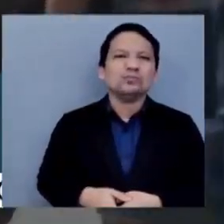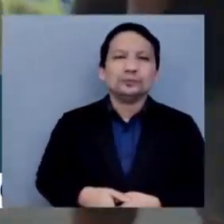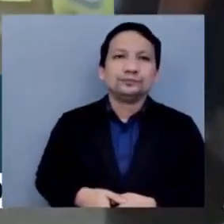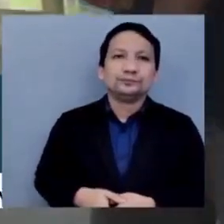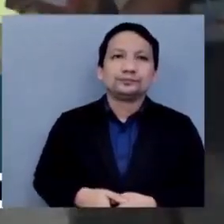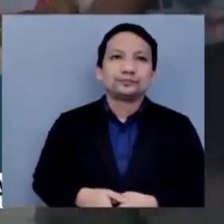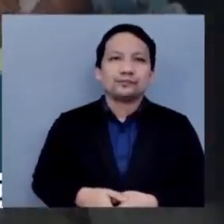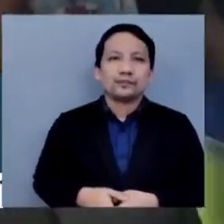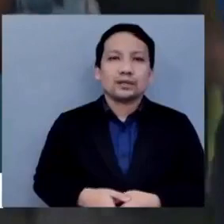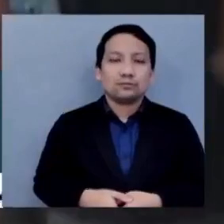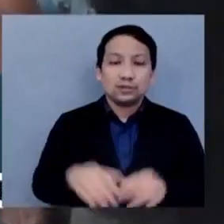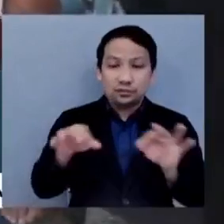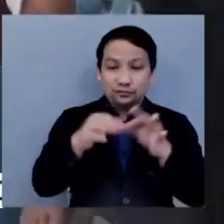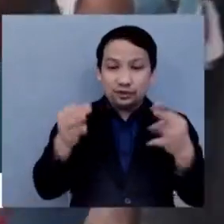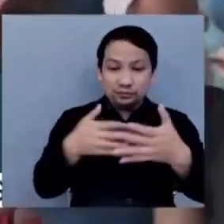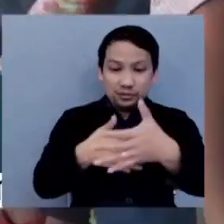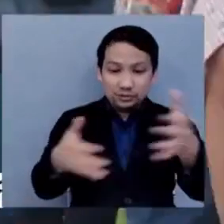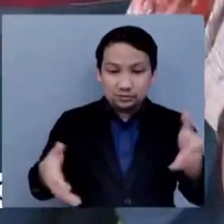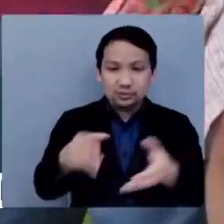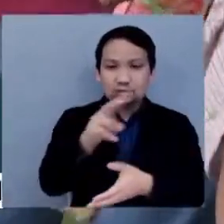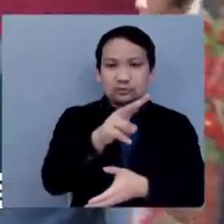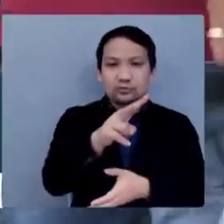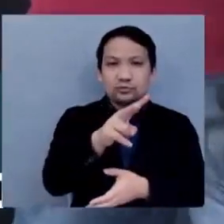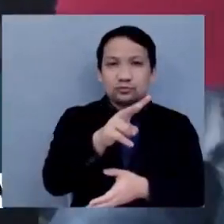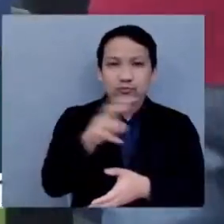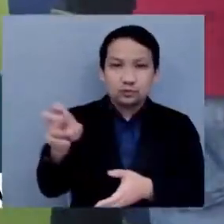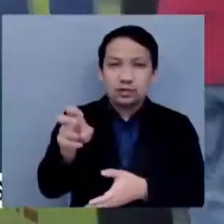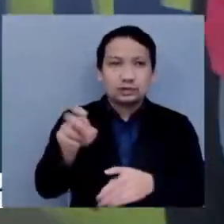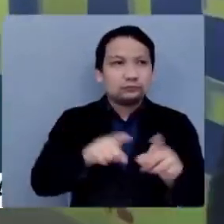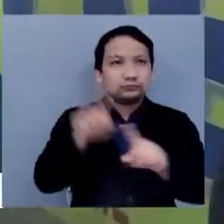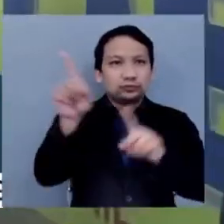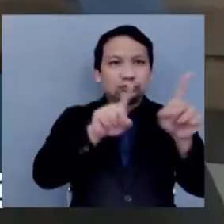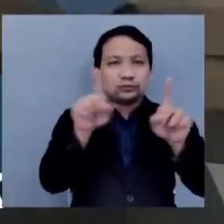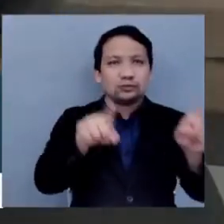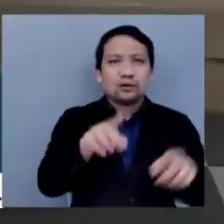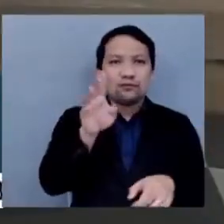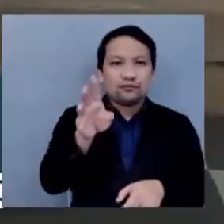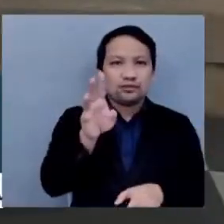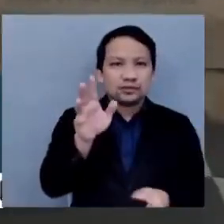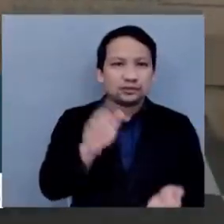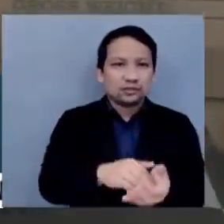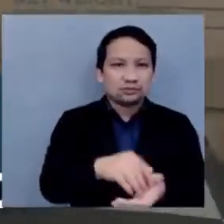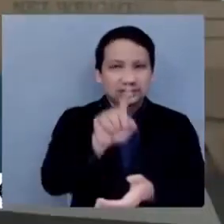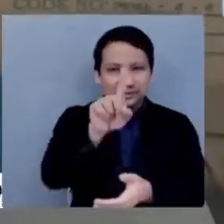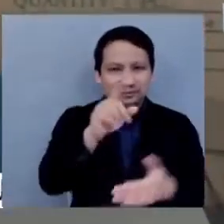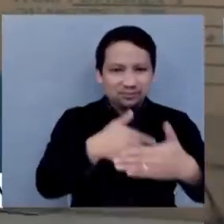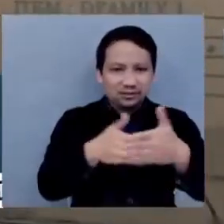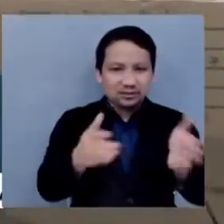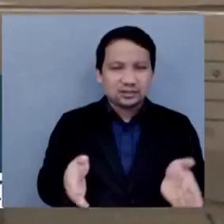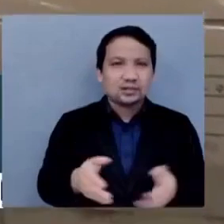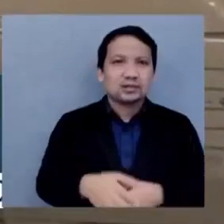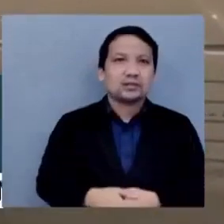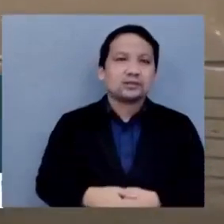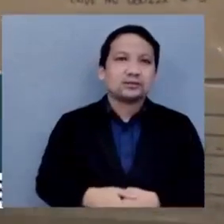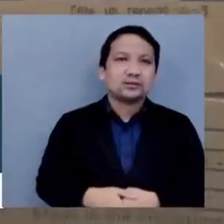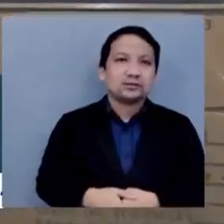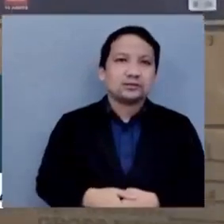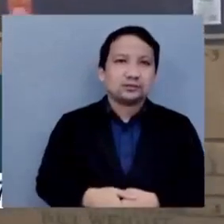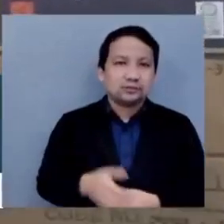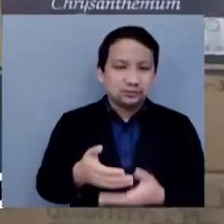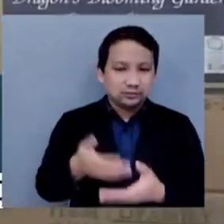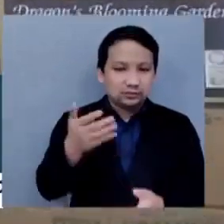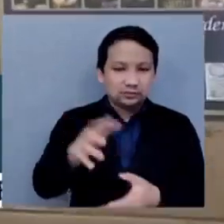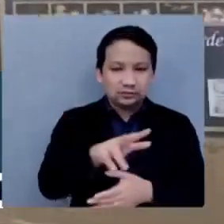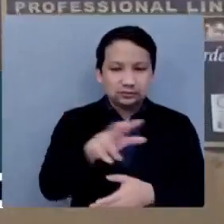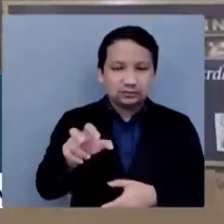or the family pack with 200 shots that costs 40,000 pesos per box. The most expensive one with 300